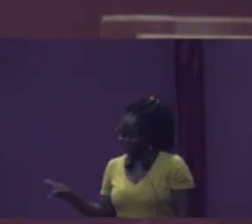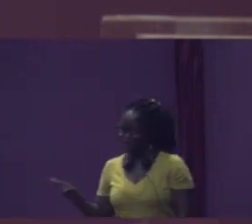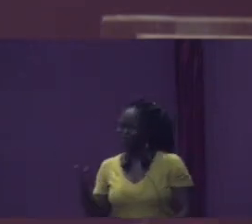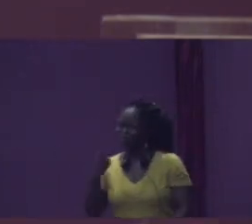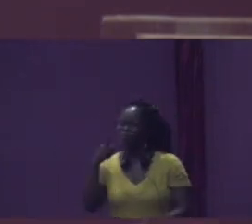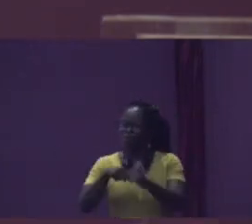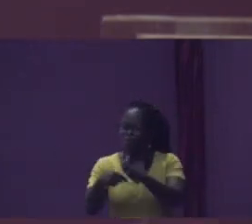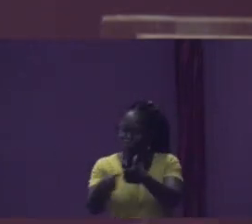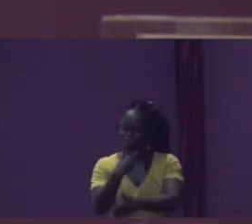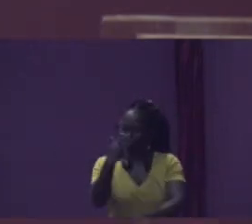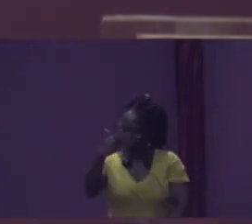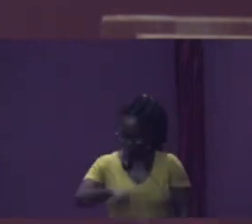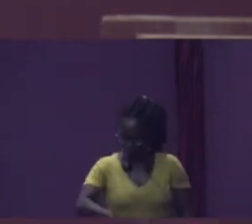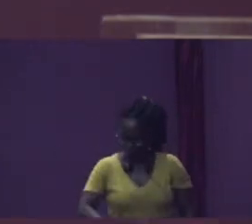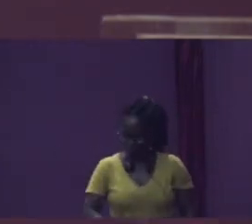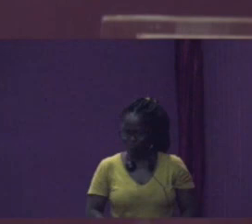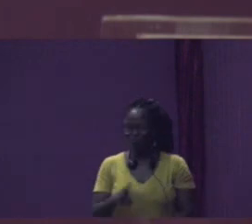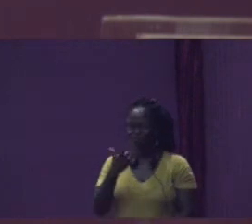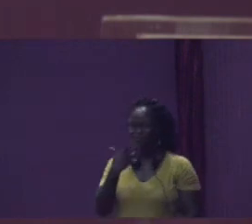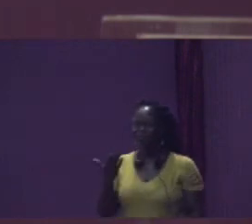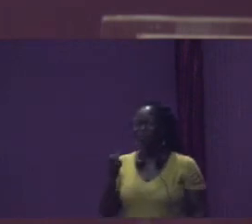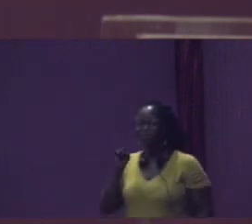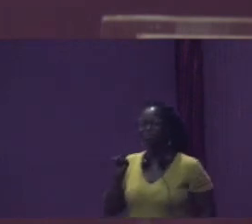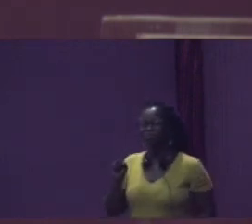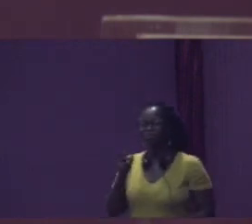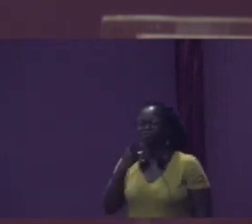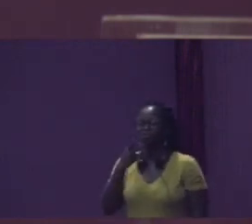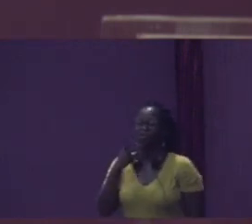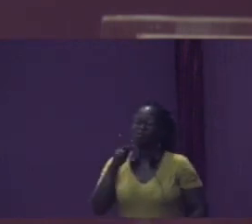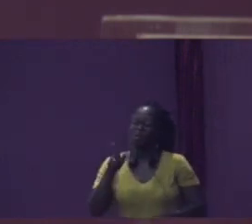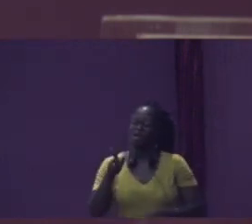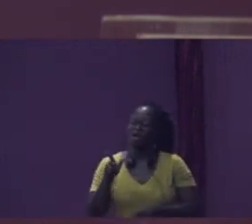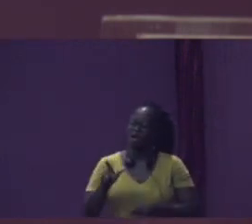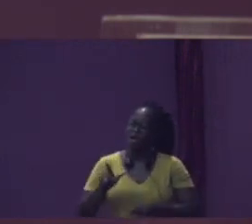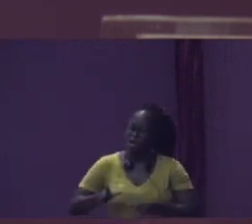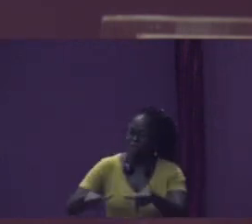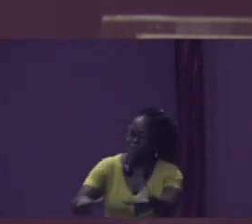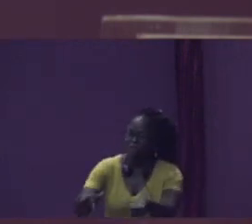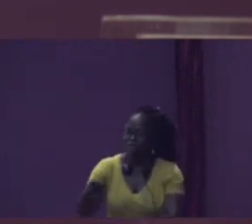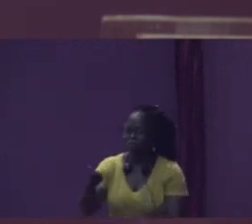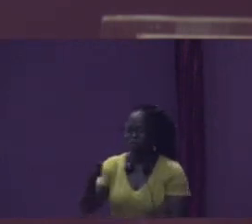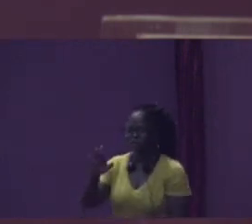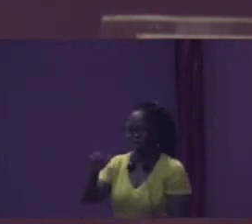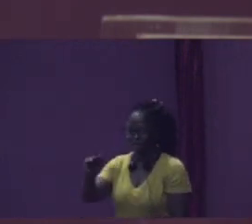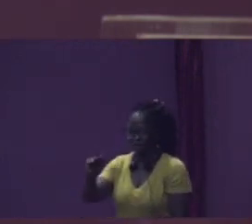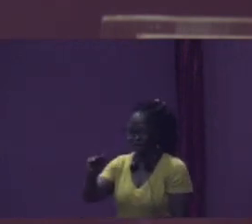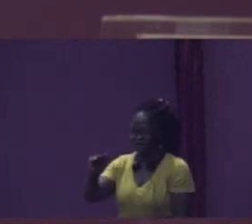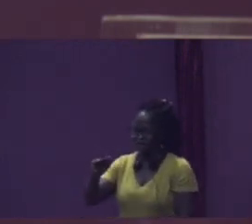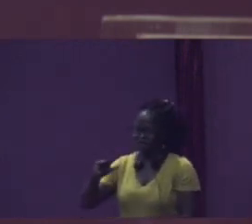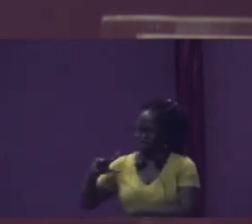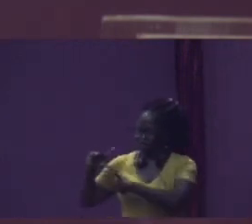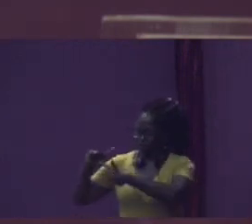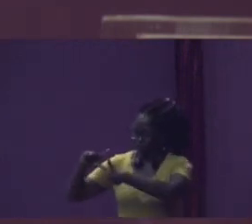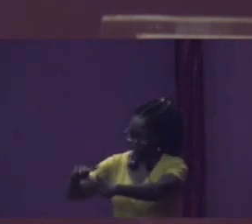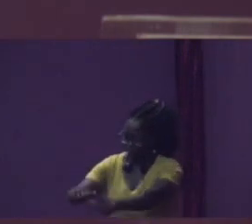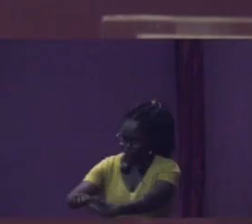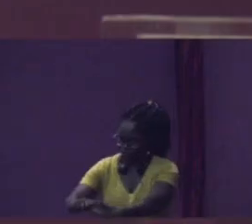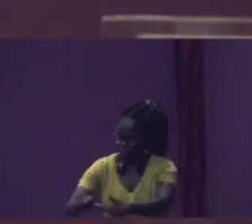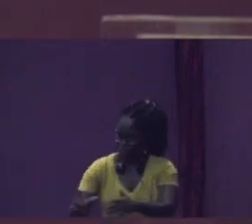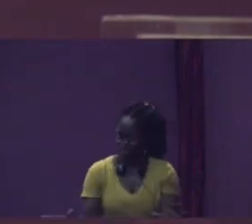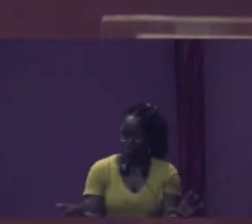tradicionais, principalmente das parteiras tradicionais, das parteiras leigas, com os profissionais de